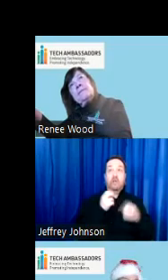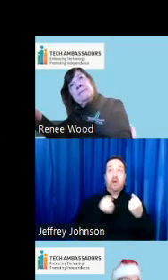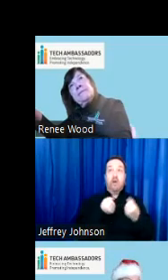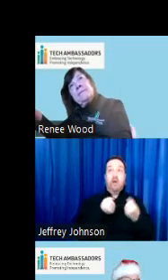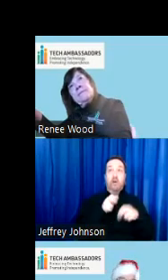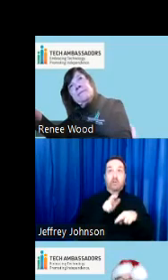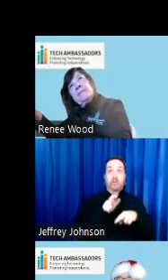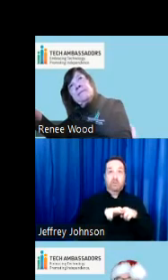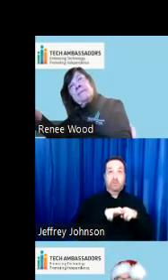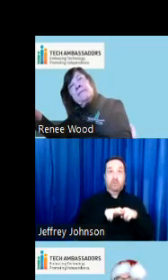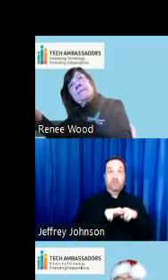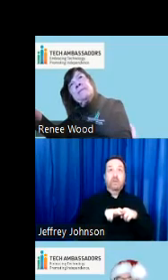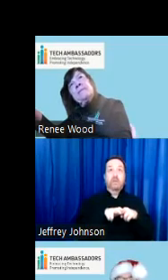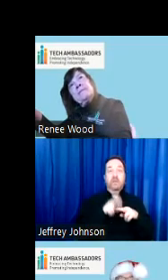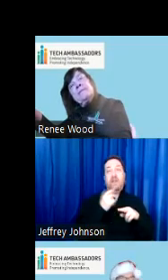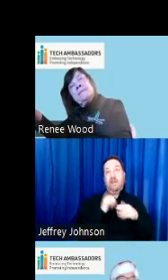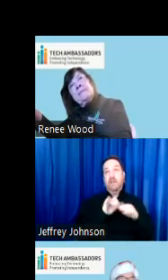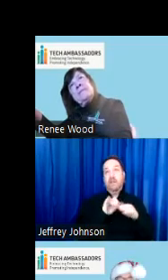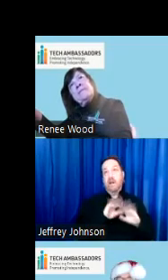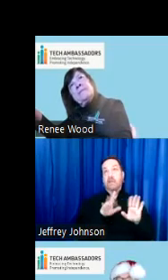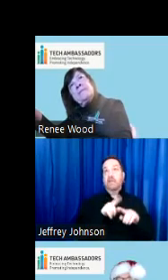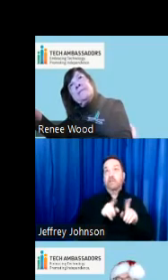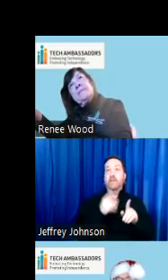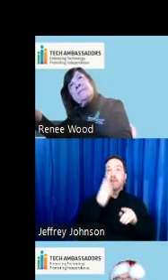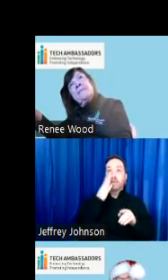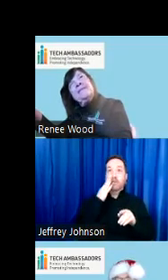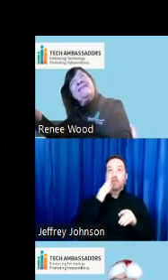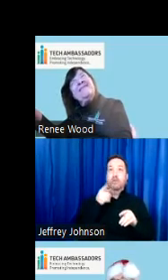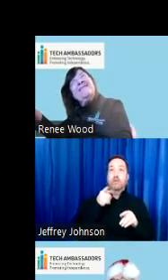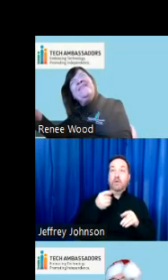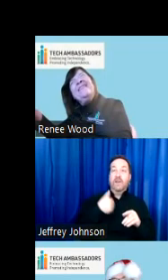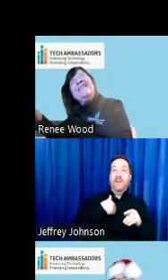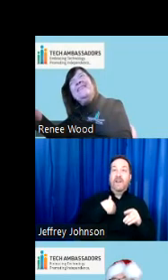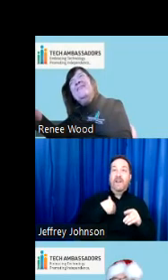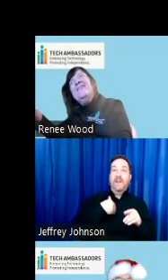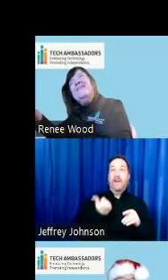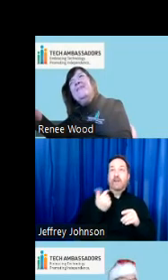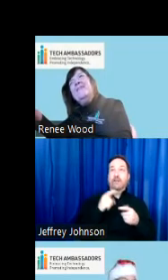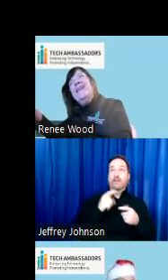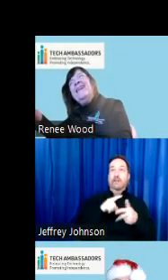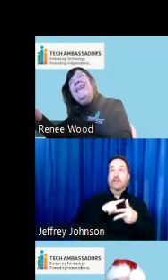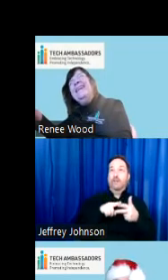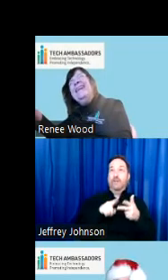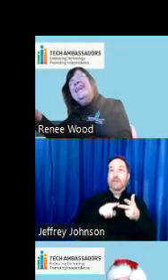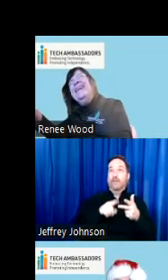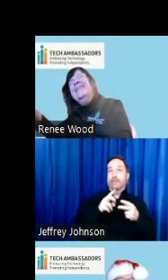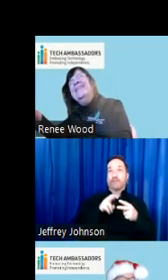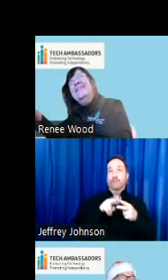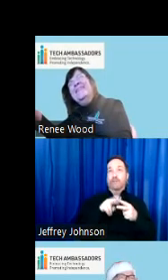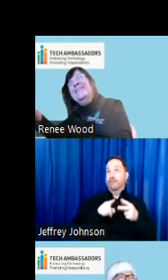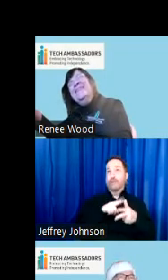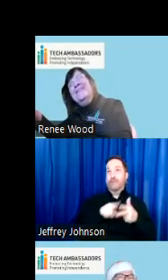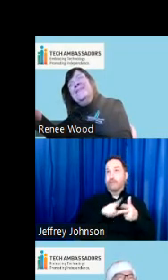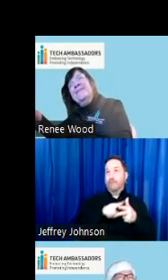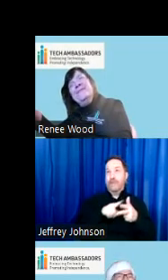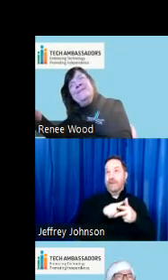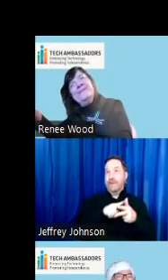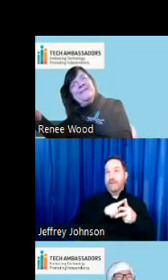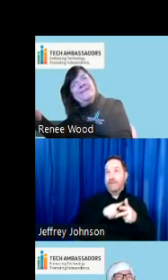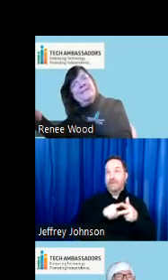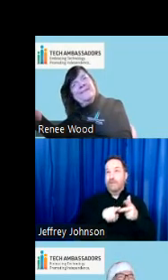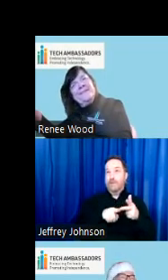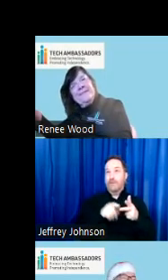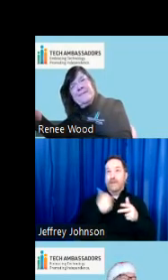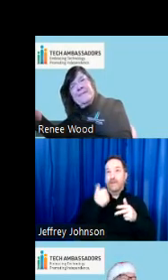can see it in. That seems like an obvious one, but I knew you would have 2 or 3 other ideas as well, Renee. I was not